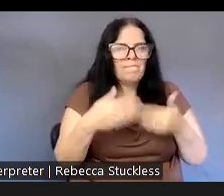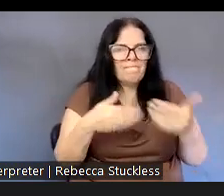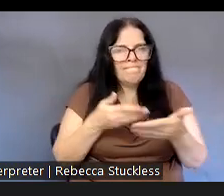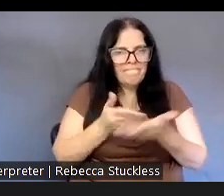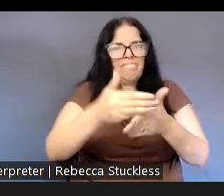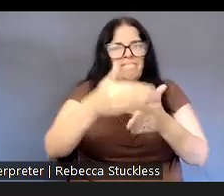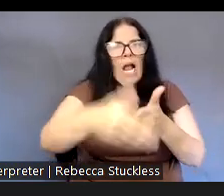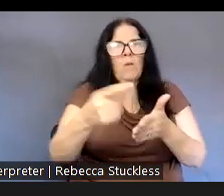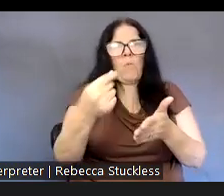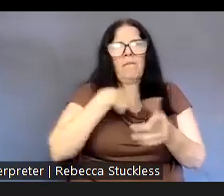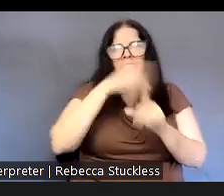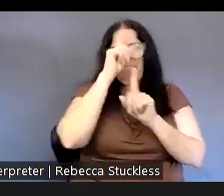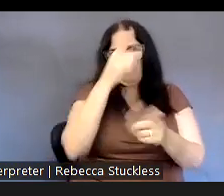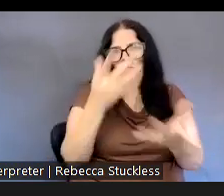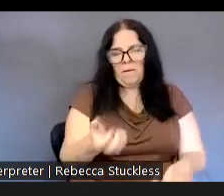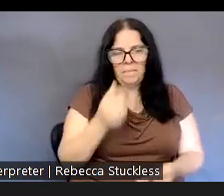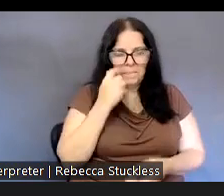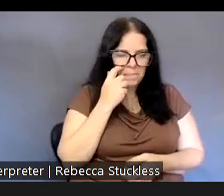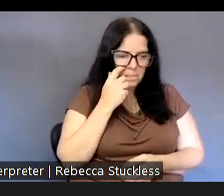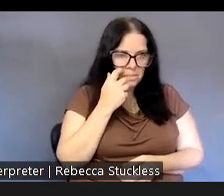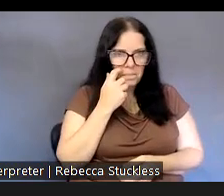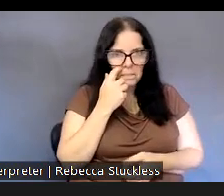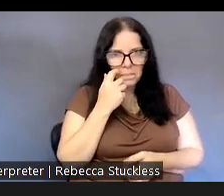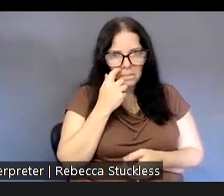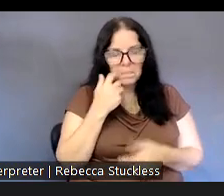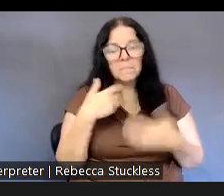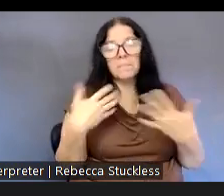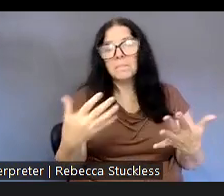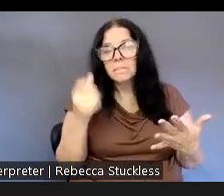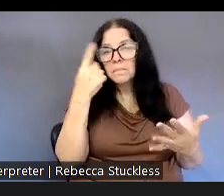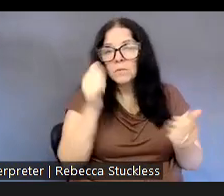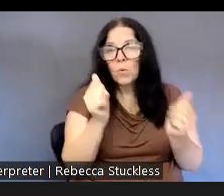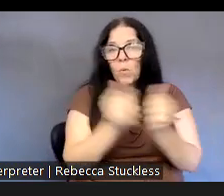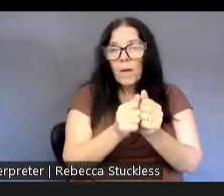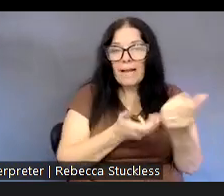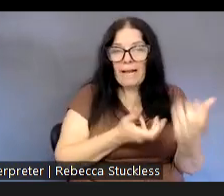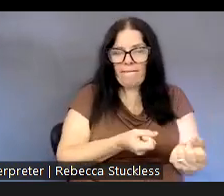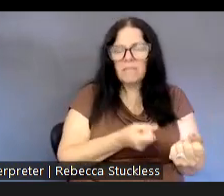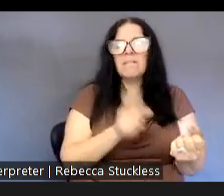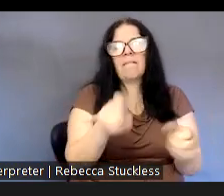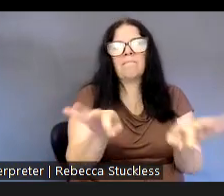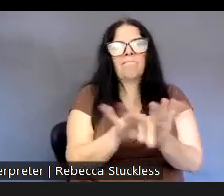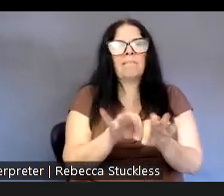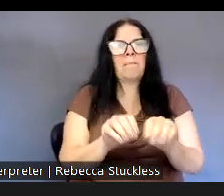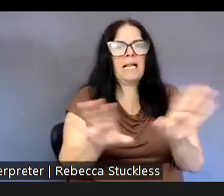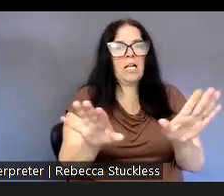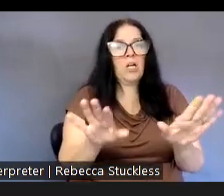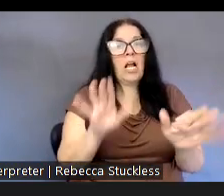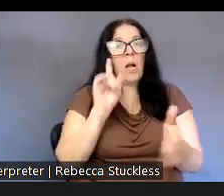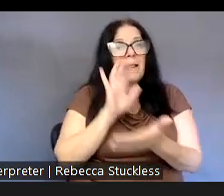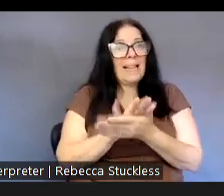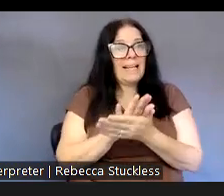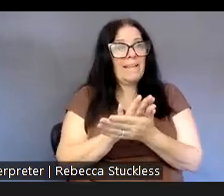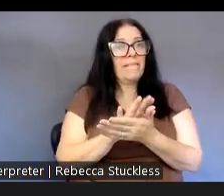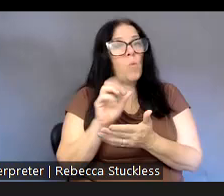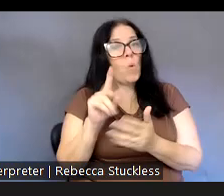you want. Now, as with confidence, we need to be clear that the beliefs or the expectations